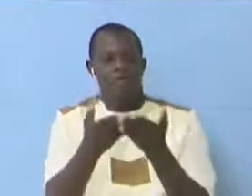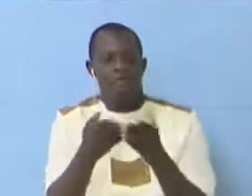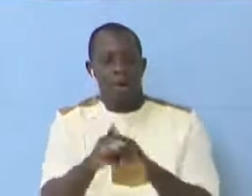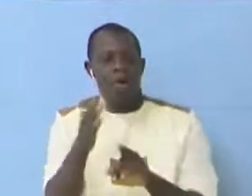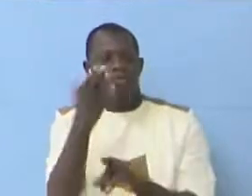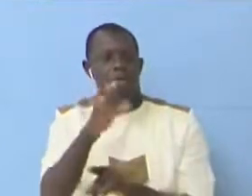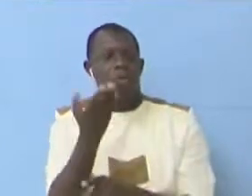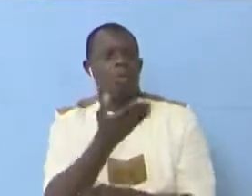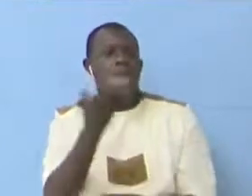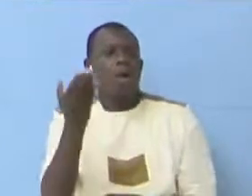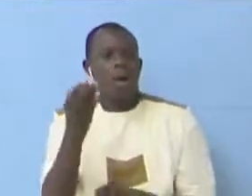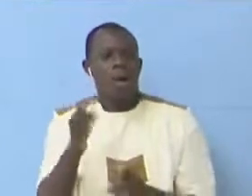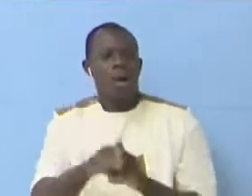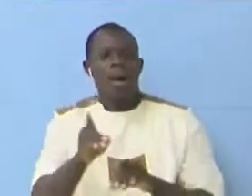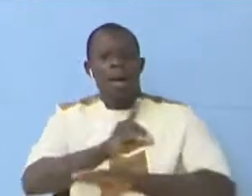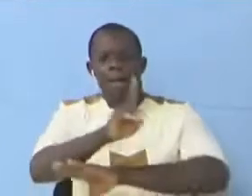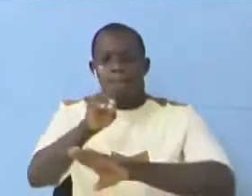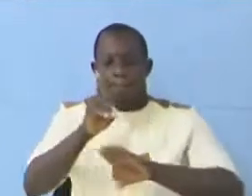morning.